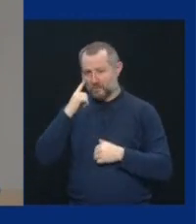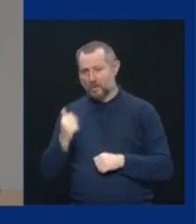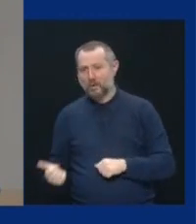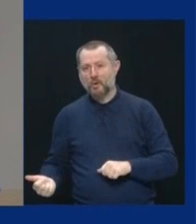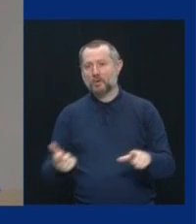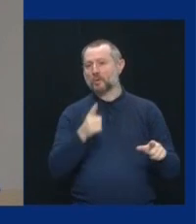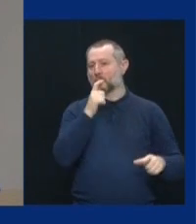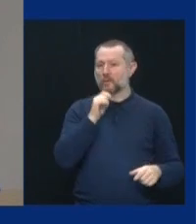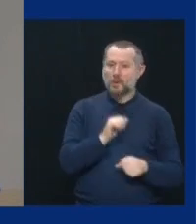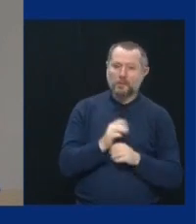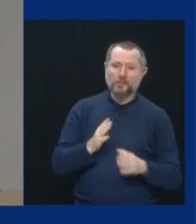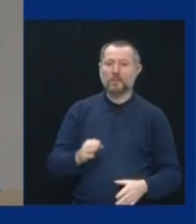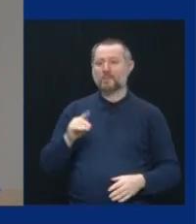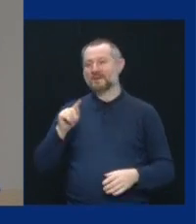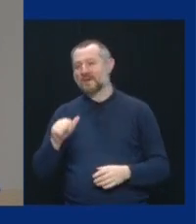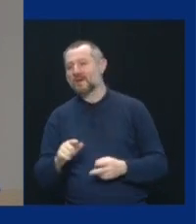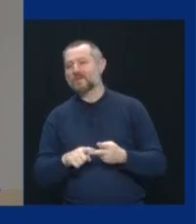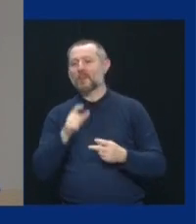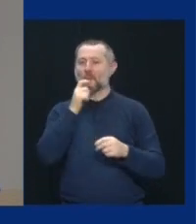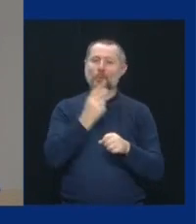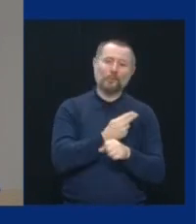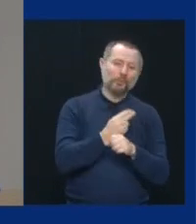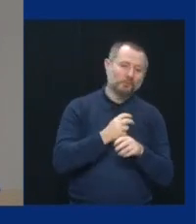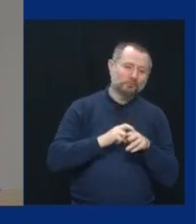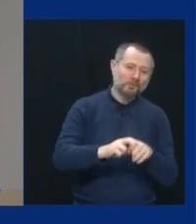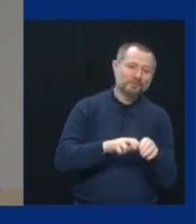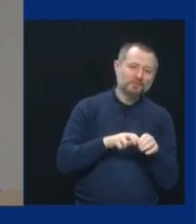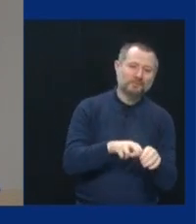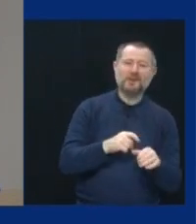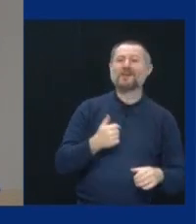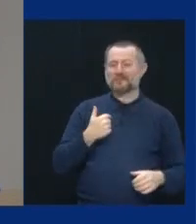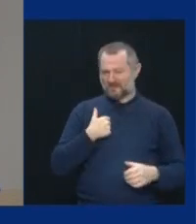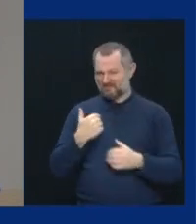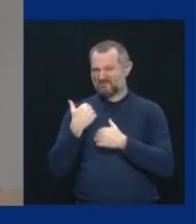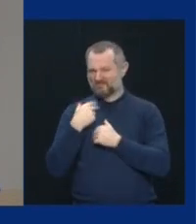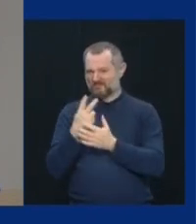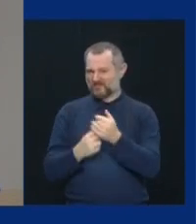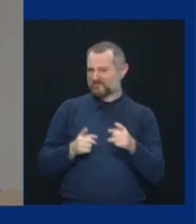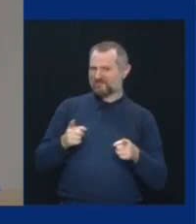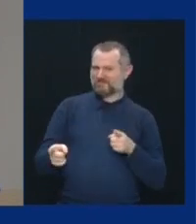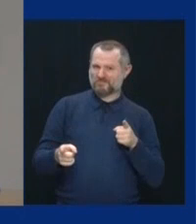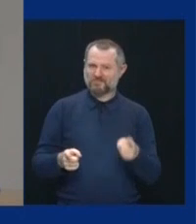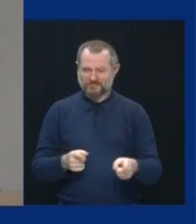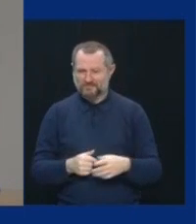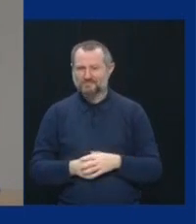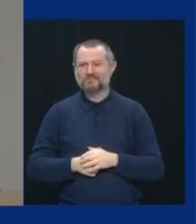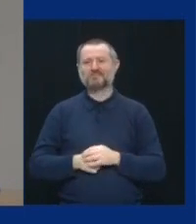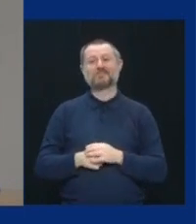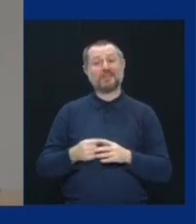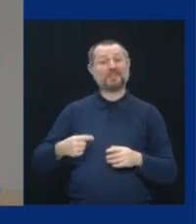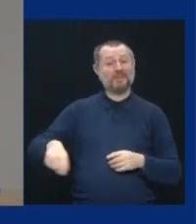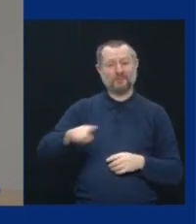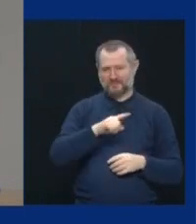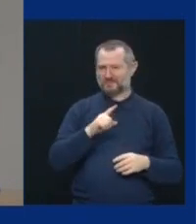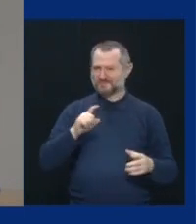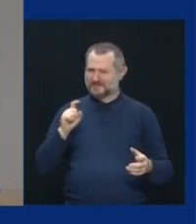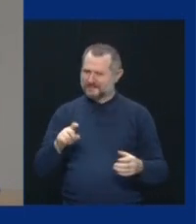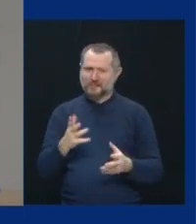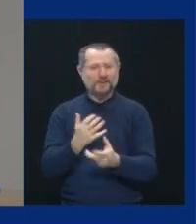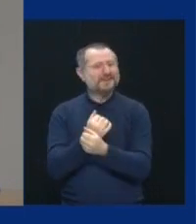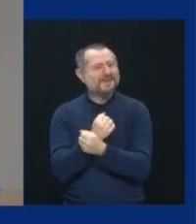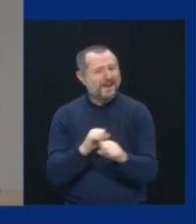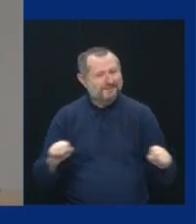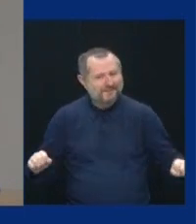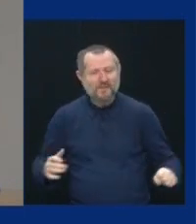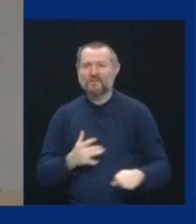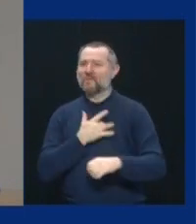of the transit workforce from the moment they enter our system until the moment they exit our system. Not only do they need to be kept safe and secure, they have